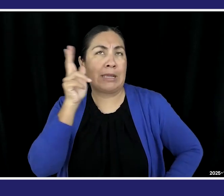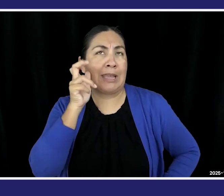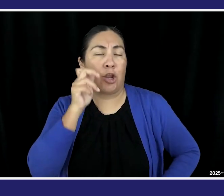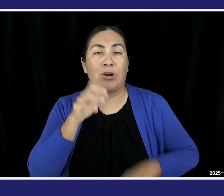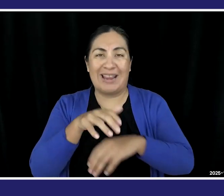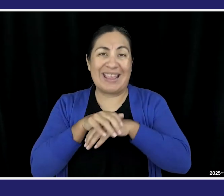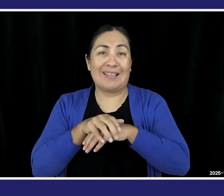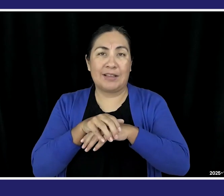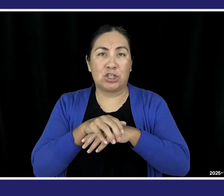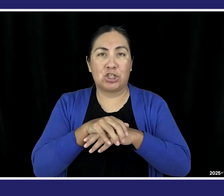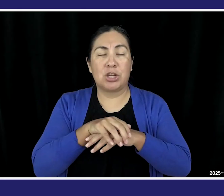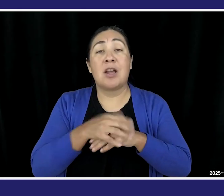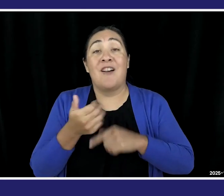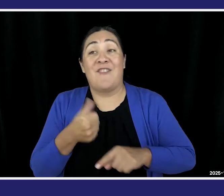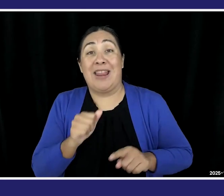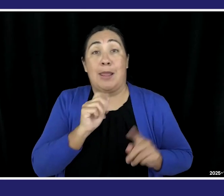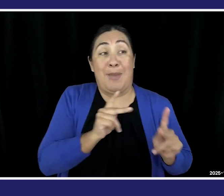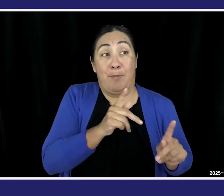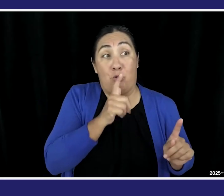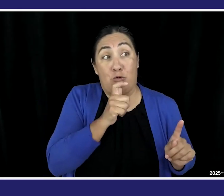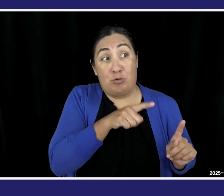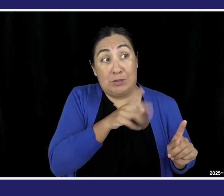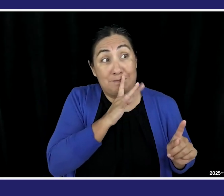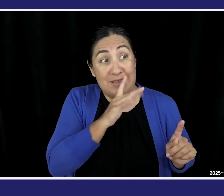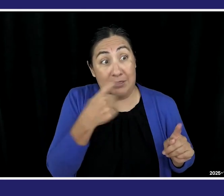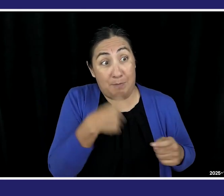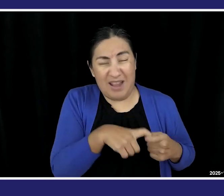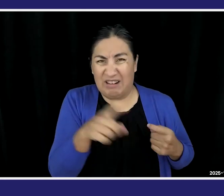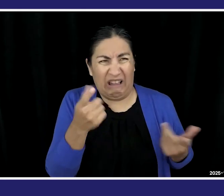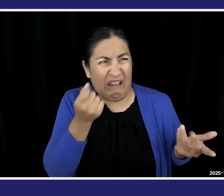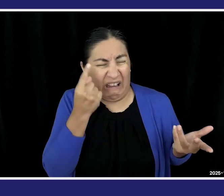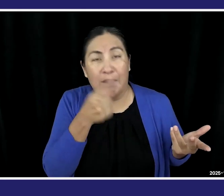English translation of any Spanish comments that come through.